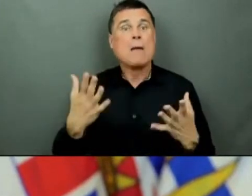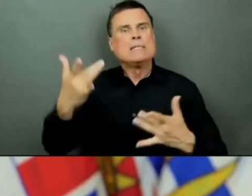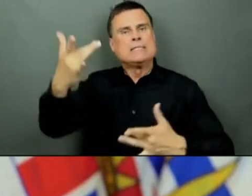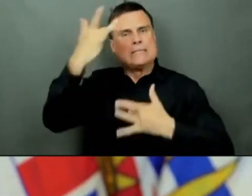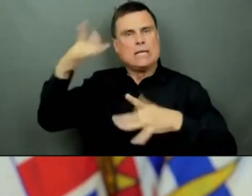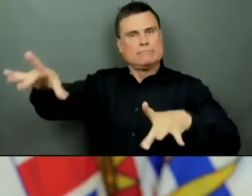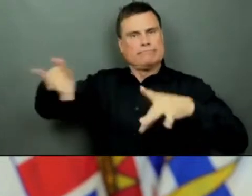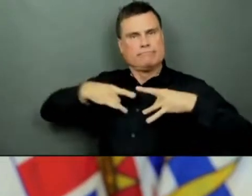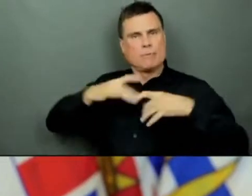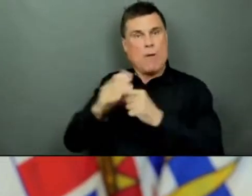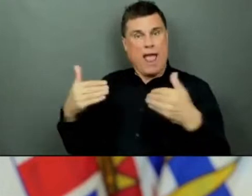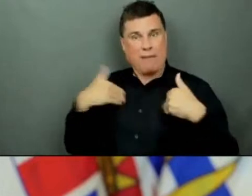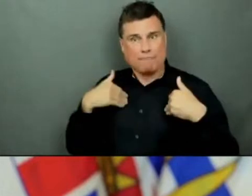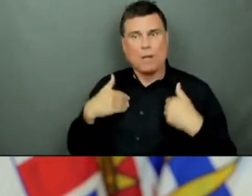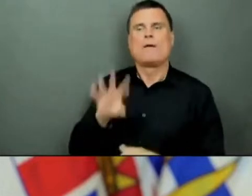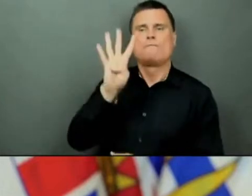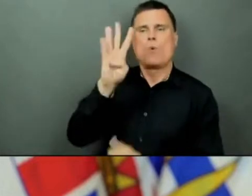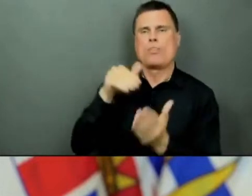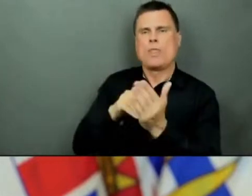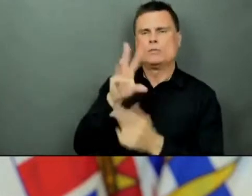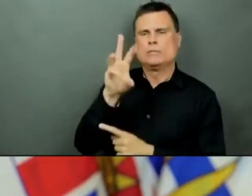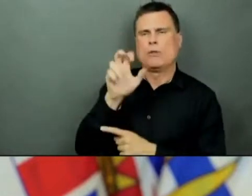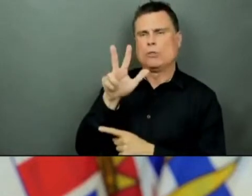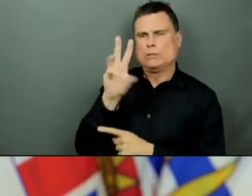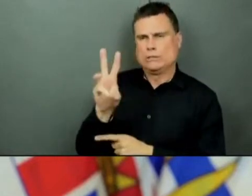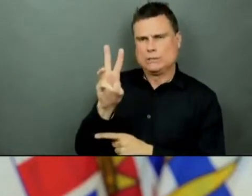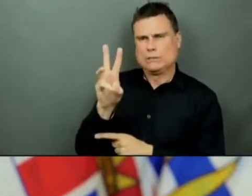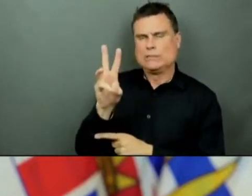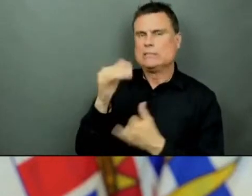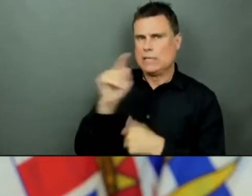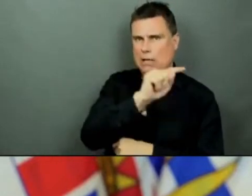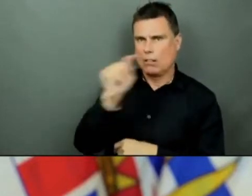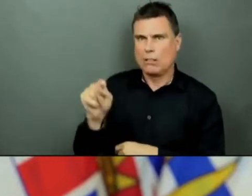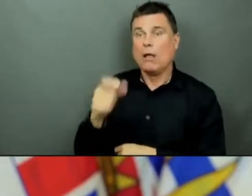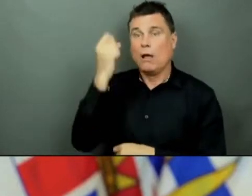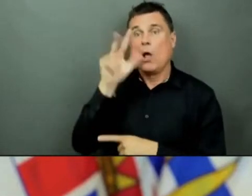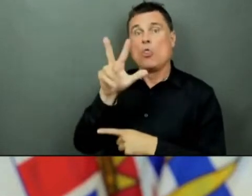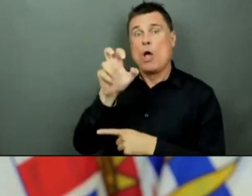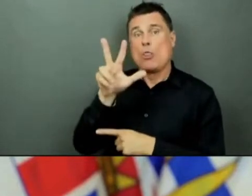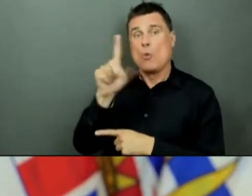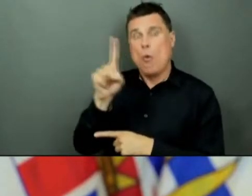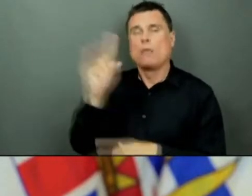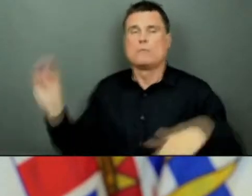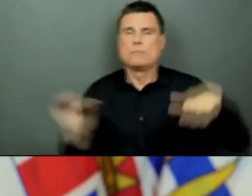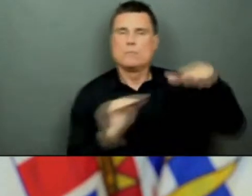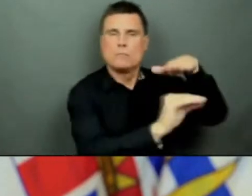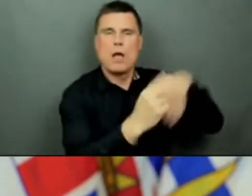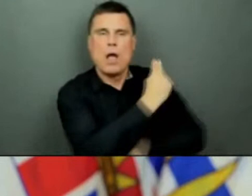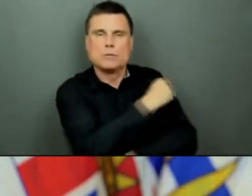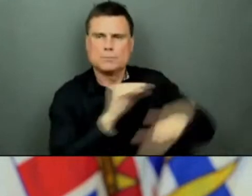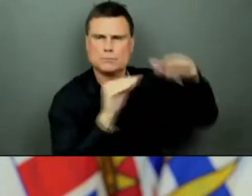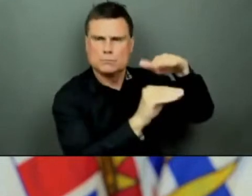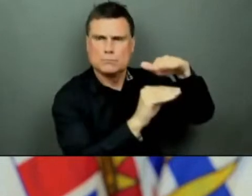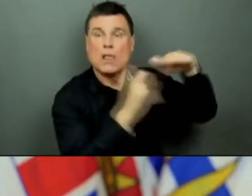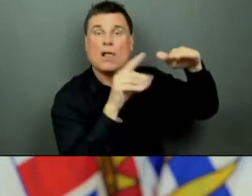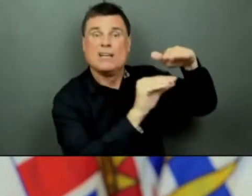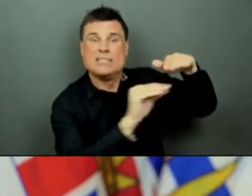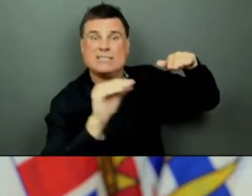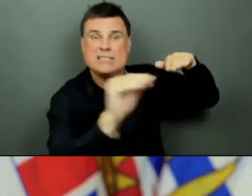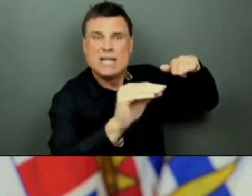4,636 active cases across the province, 331 of whom are in hospital, 113 in critical care